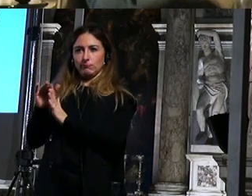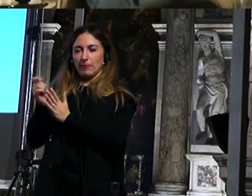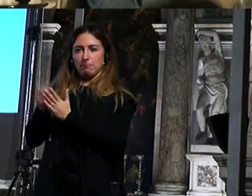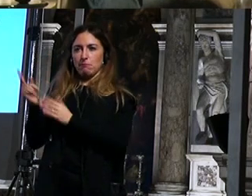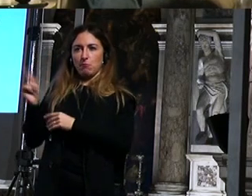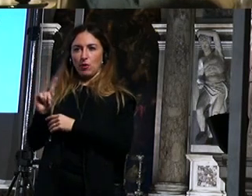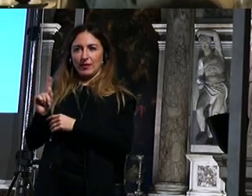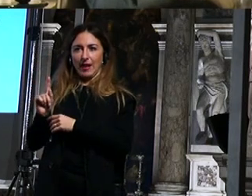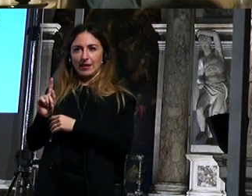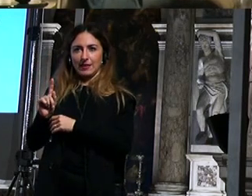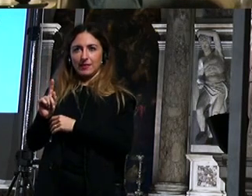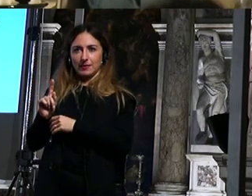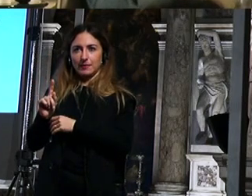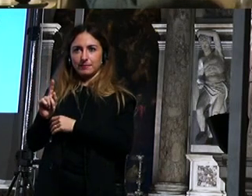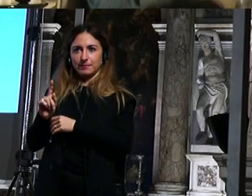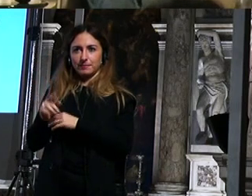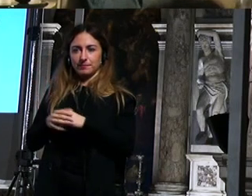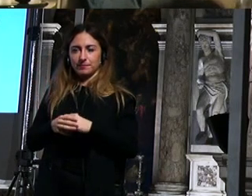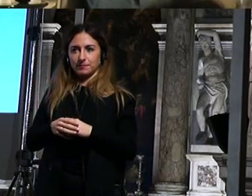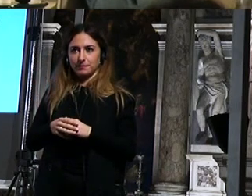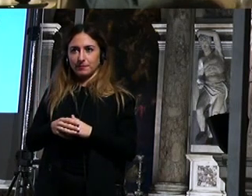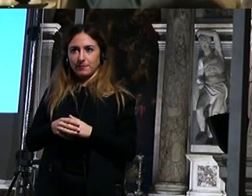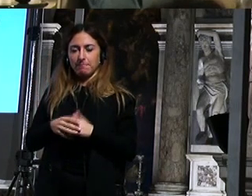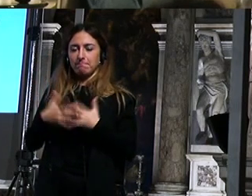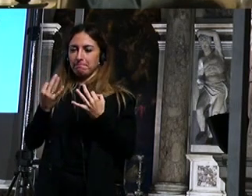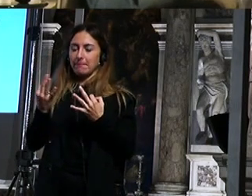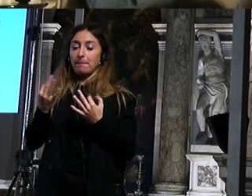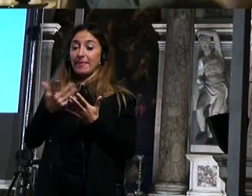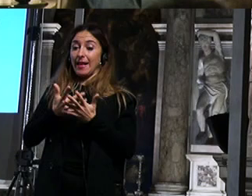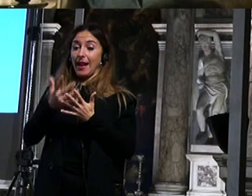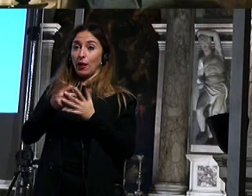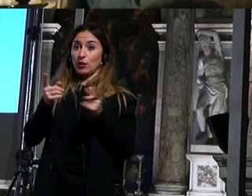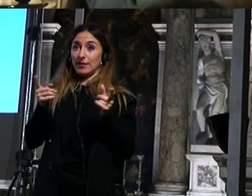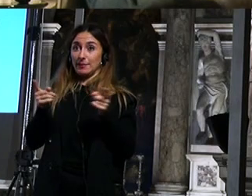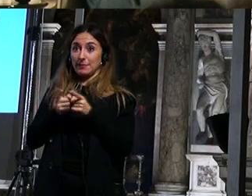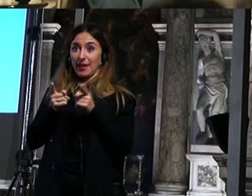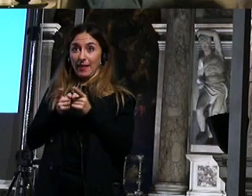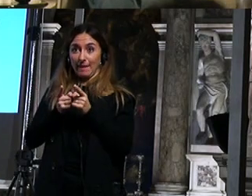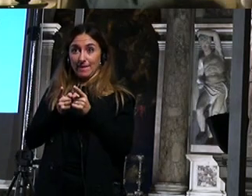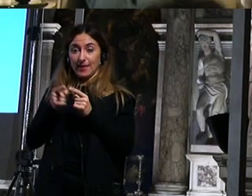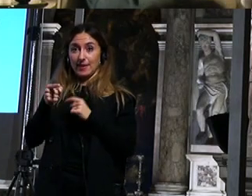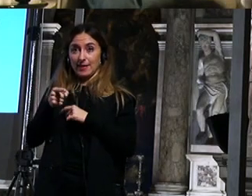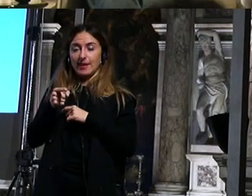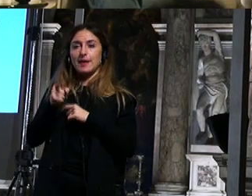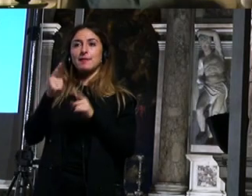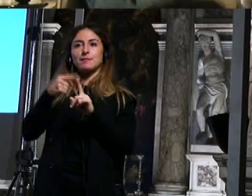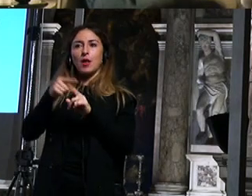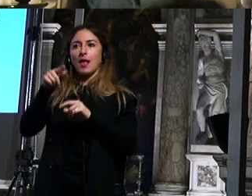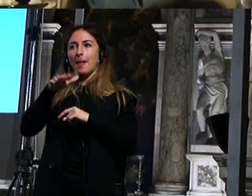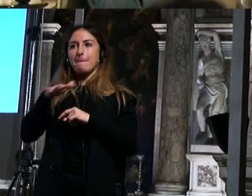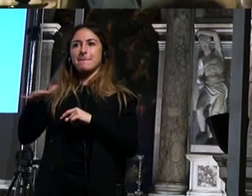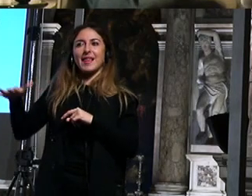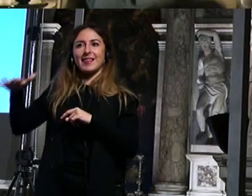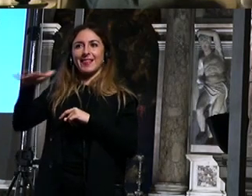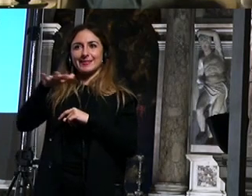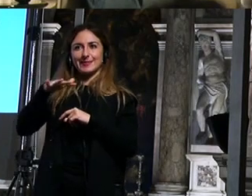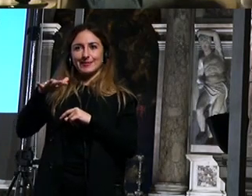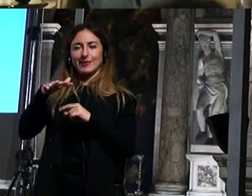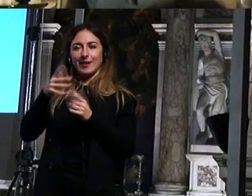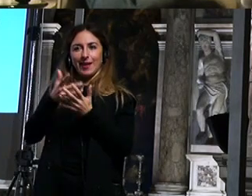I mean, these short stories, the settings of these short stories are diverse. We've